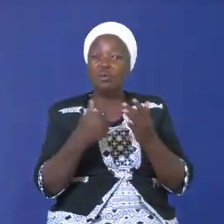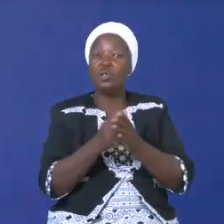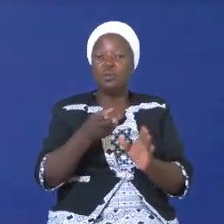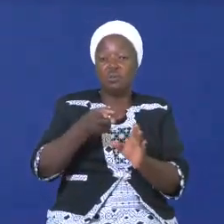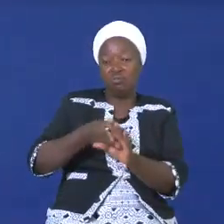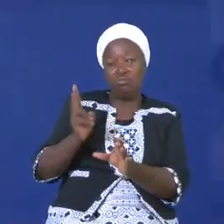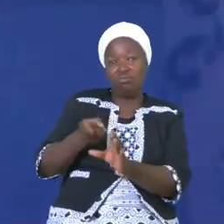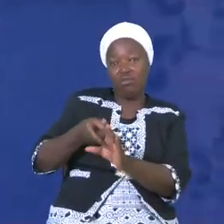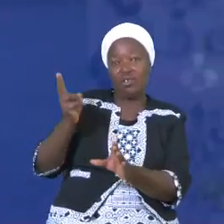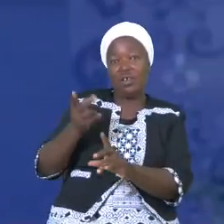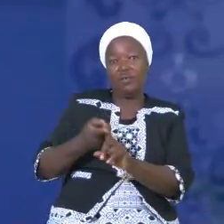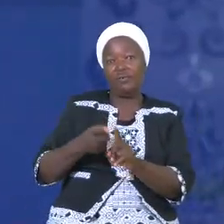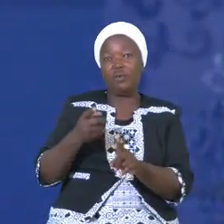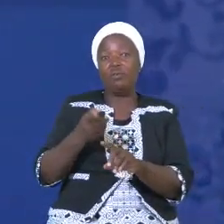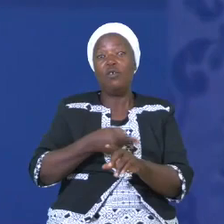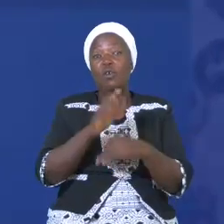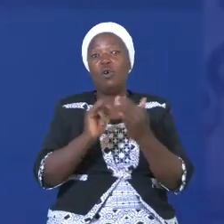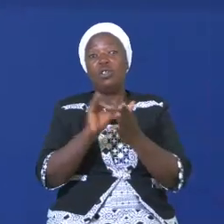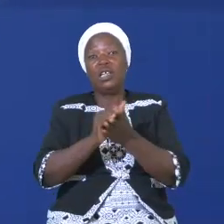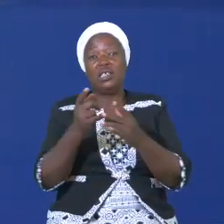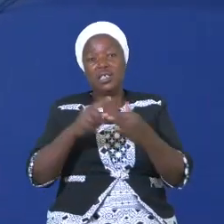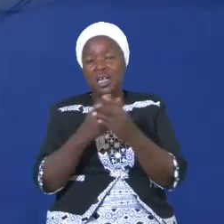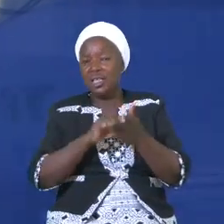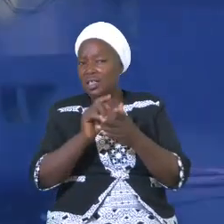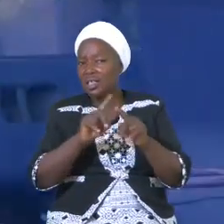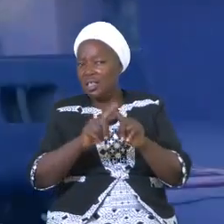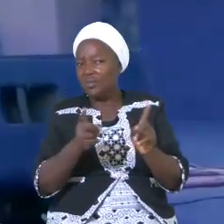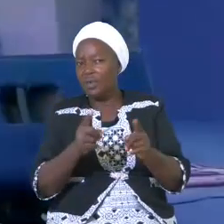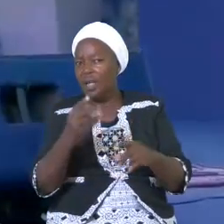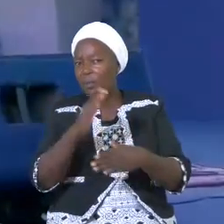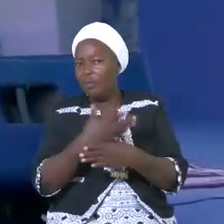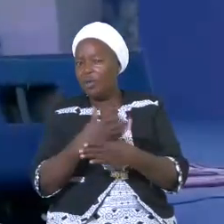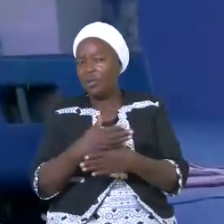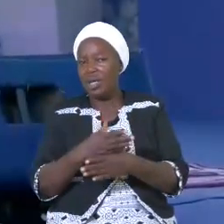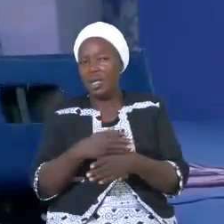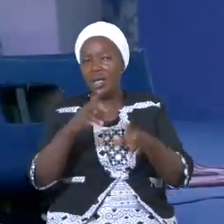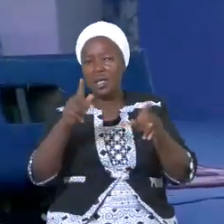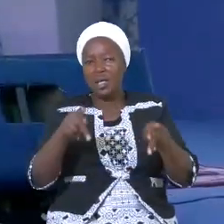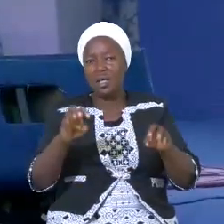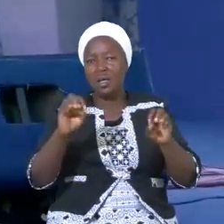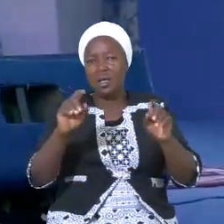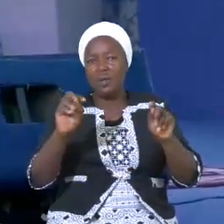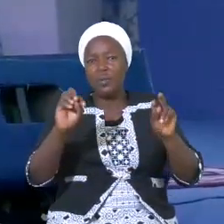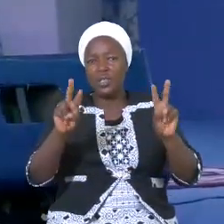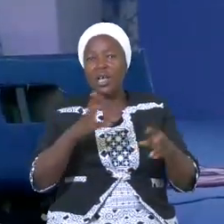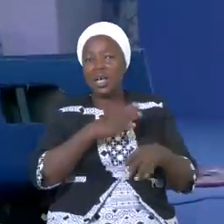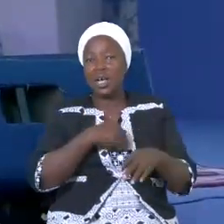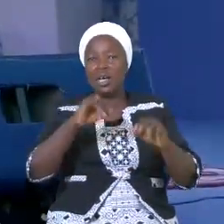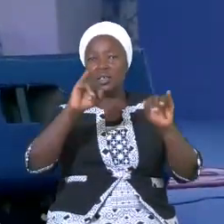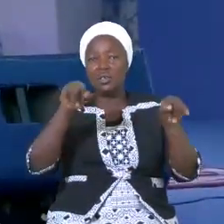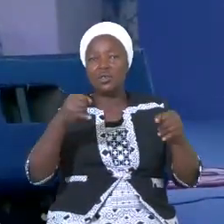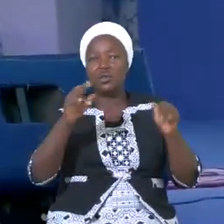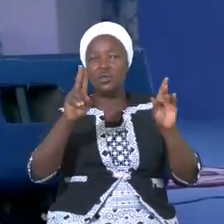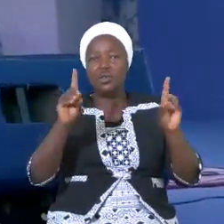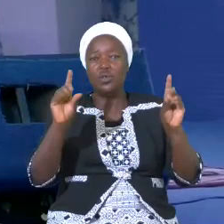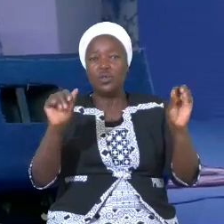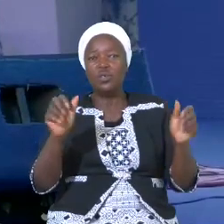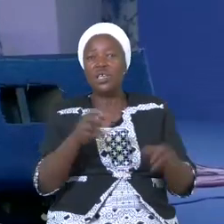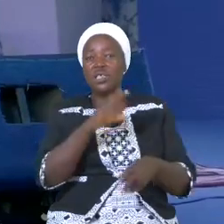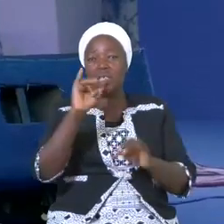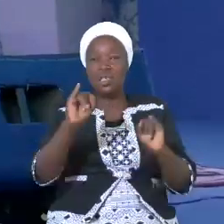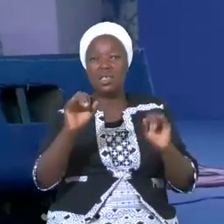between peter and judas is carry out one continued